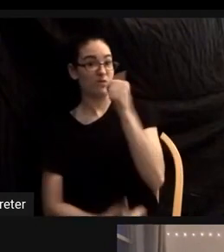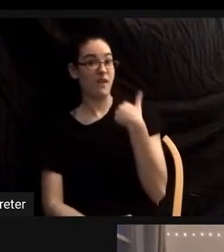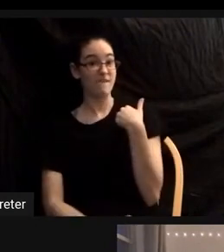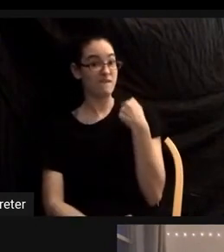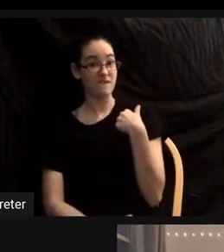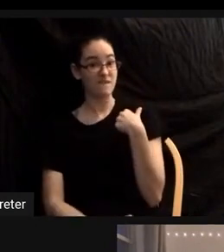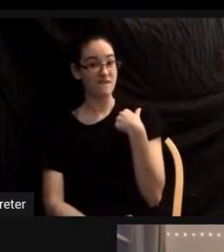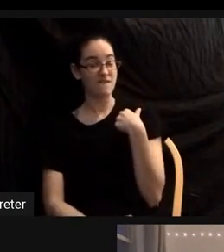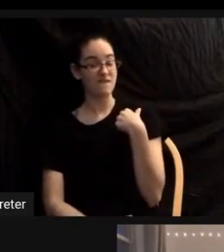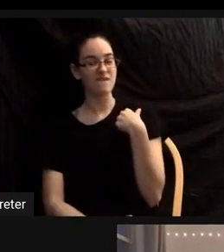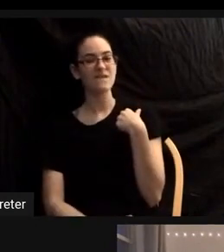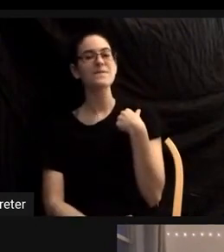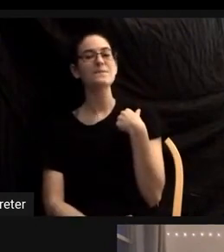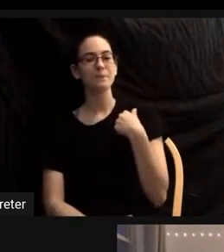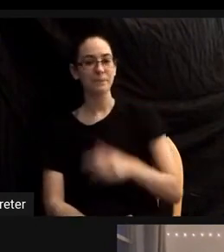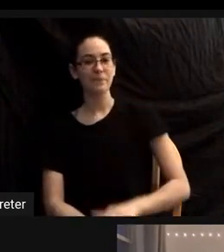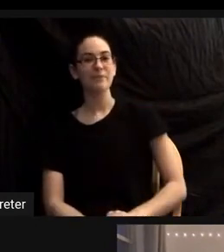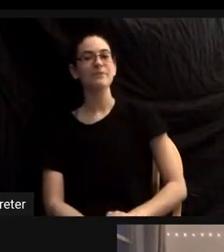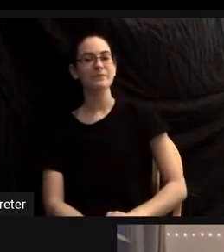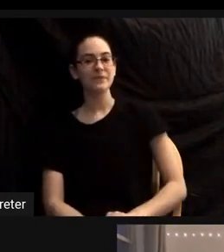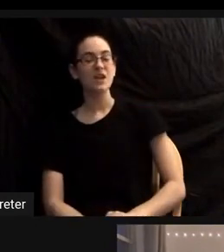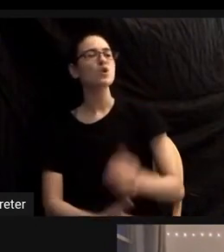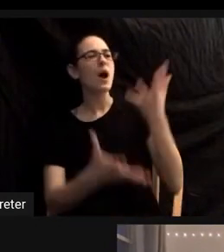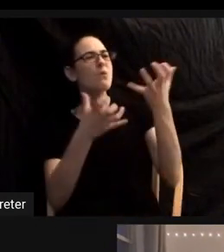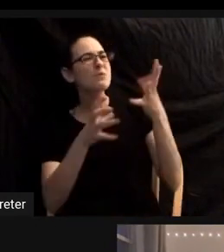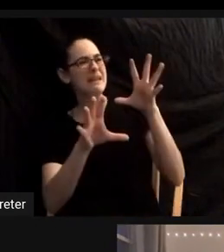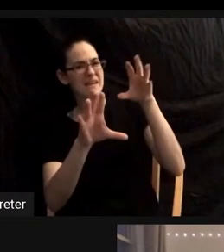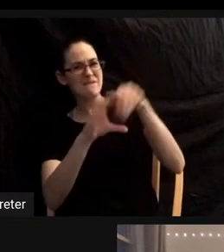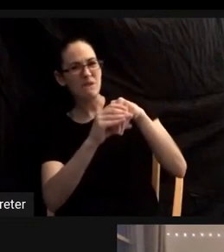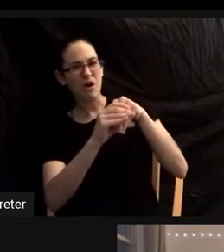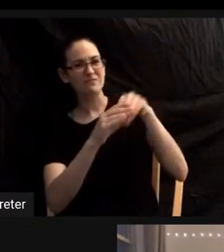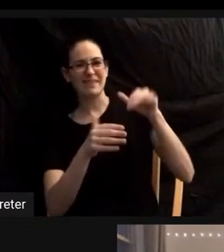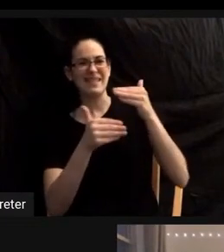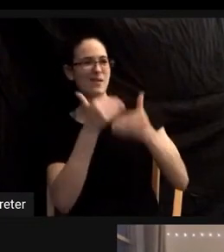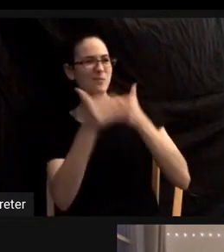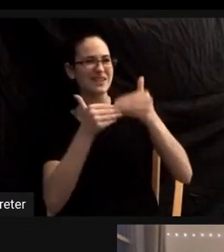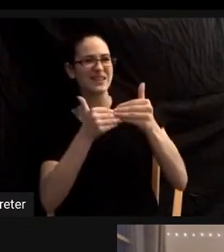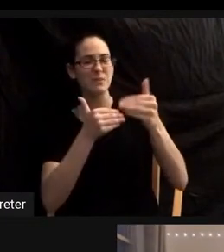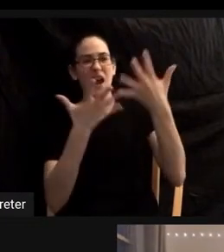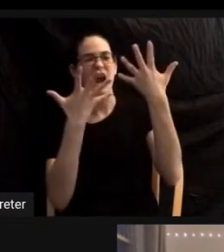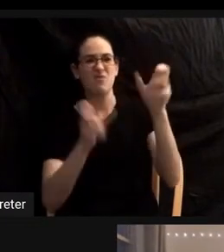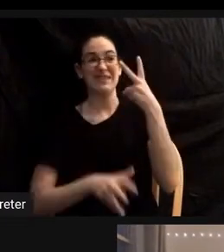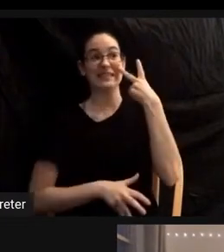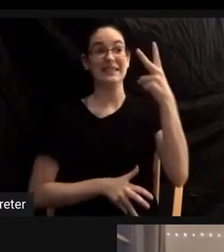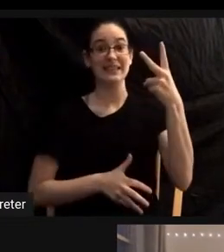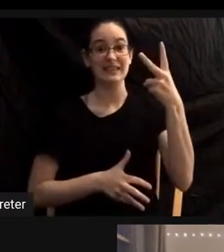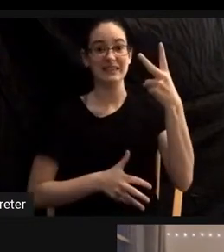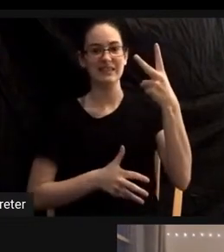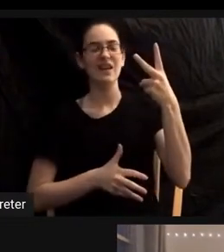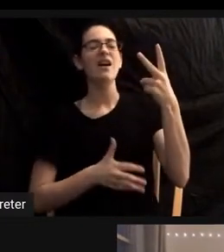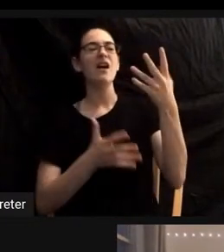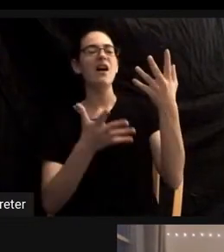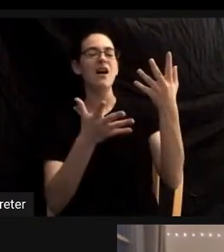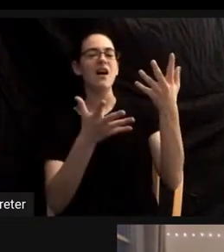know, while the thing is happening. Like, I want to be part of the thing happening, but I don't want to see it. Like, I'm going to leave it to people